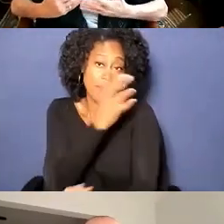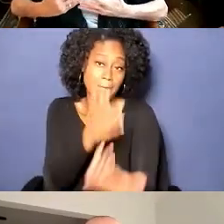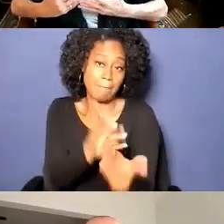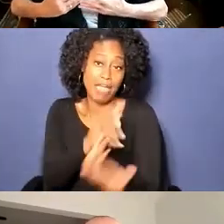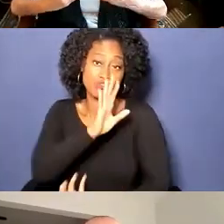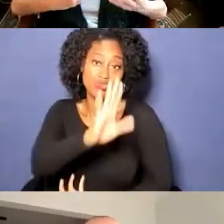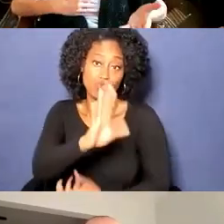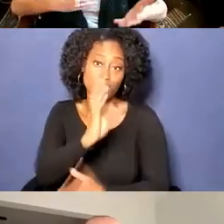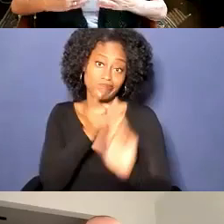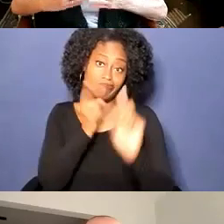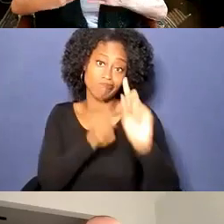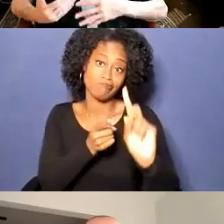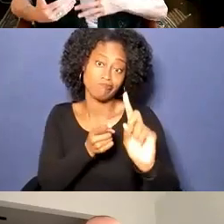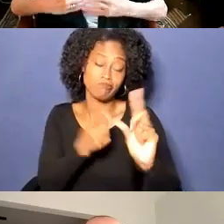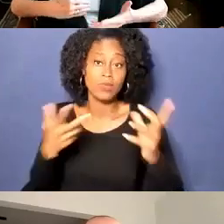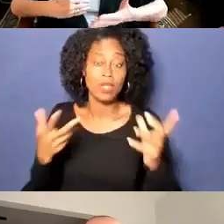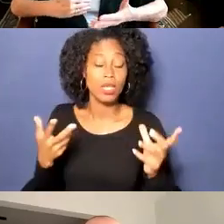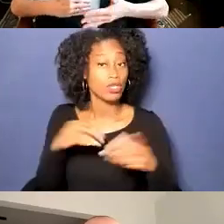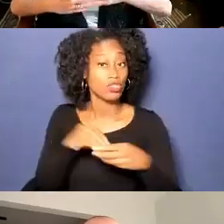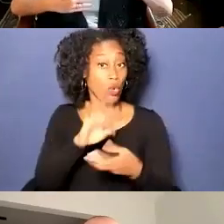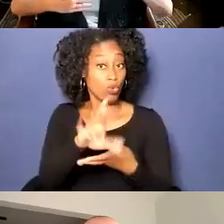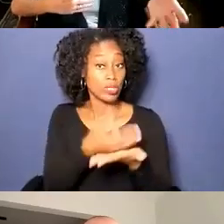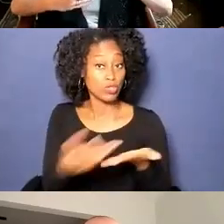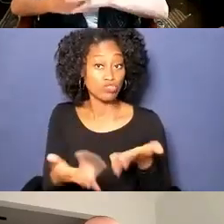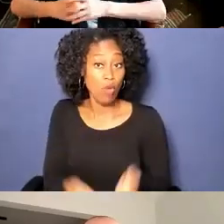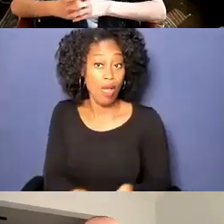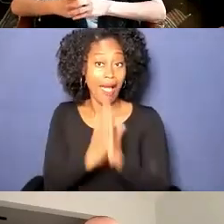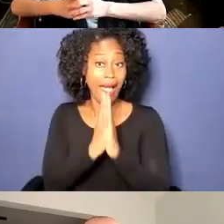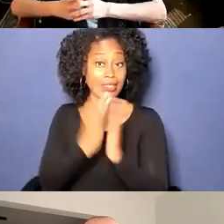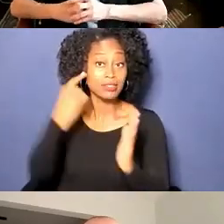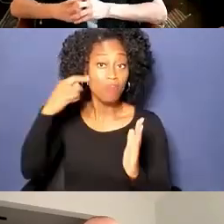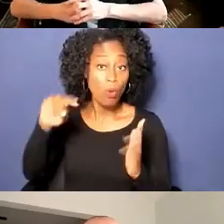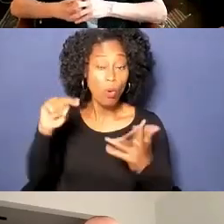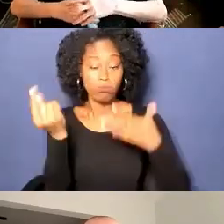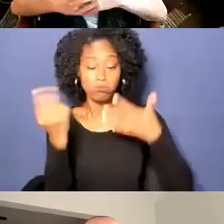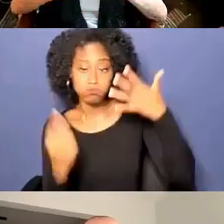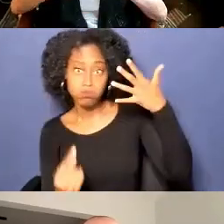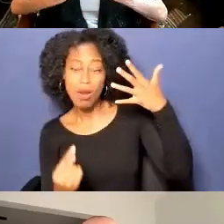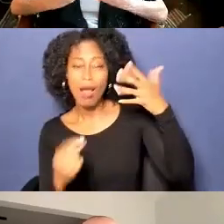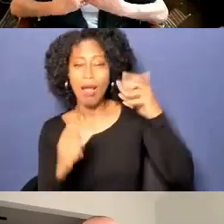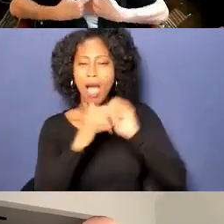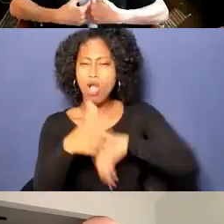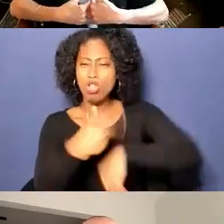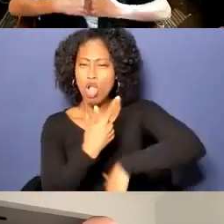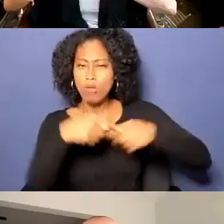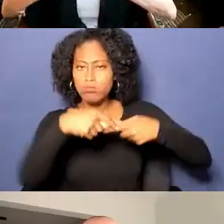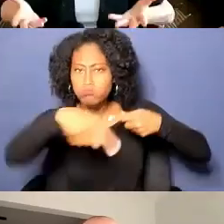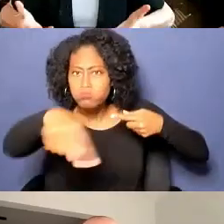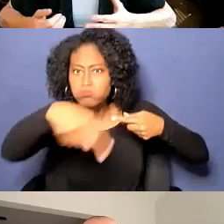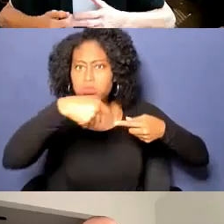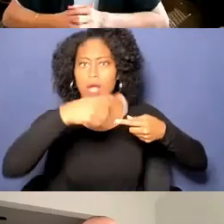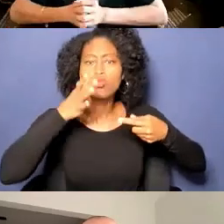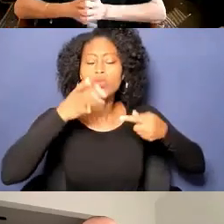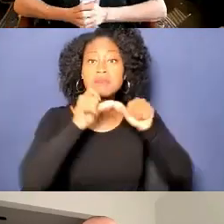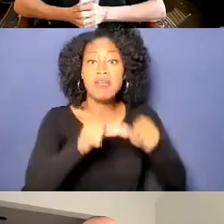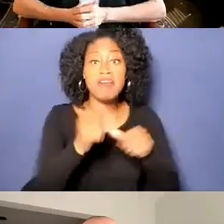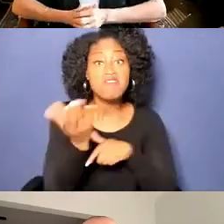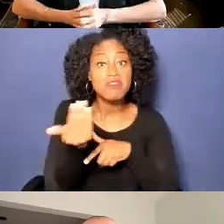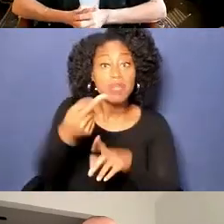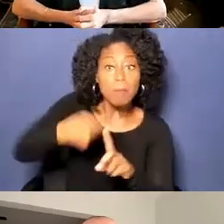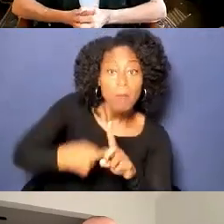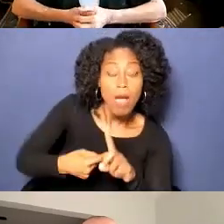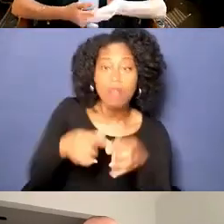do, both in the resources that you're asking for and also the duration. So that might be a 15-month award, that